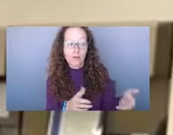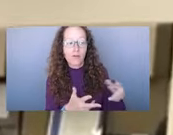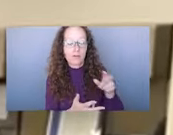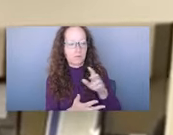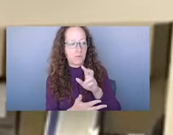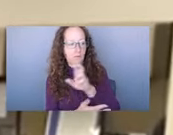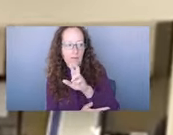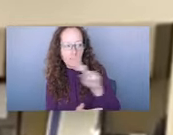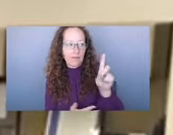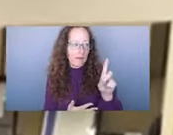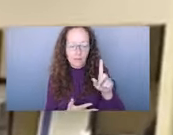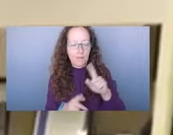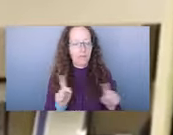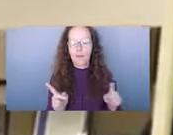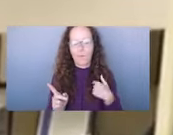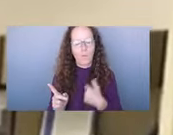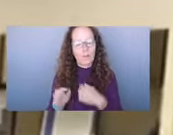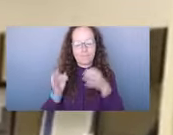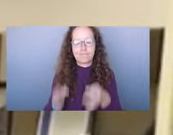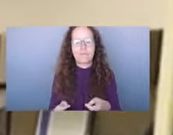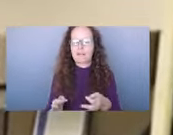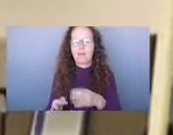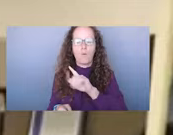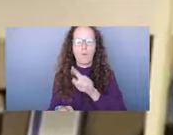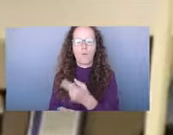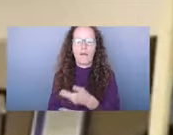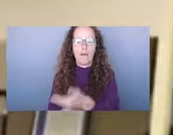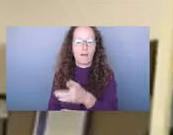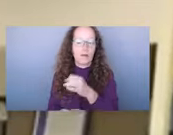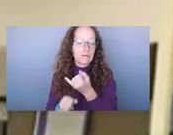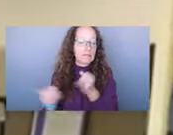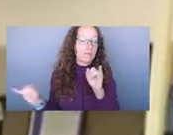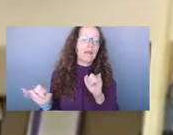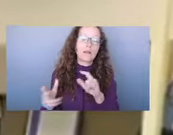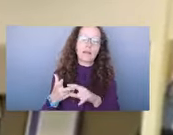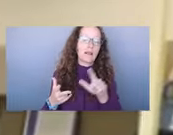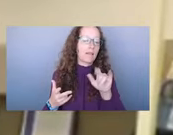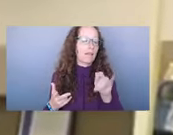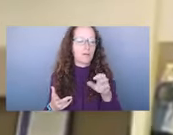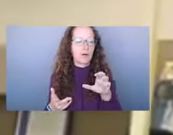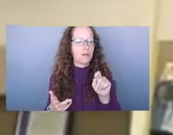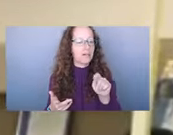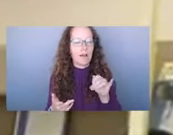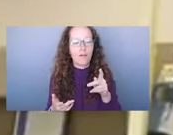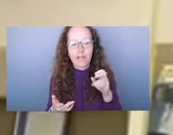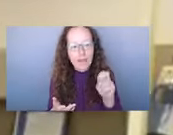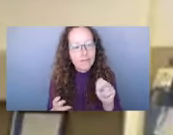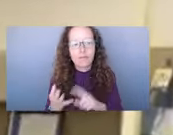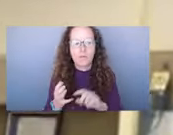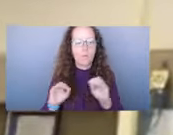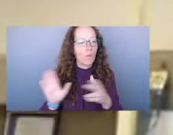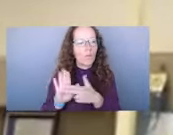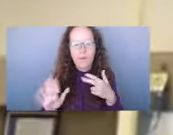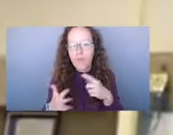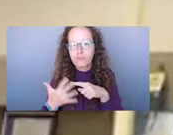not declared or libertarian or potentially a no labels party representative to serve as that tiebreaker or